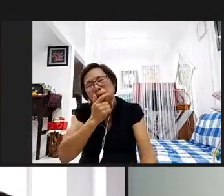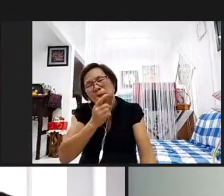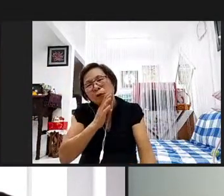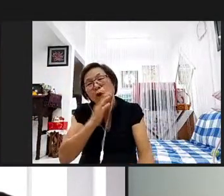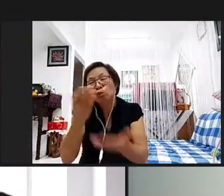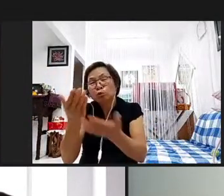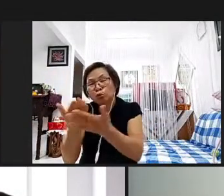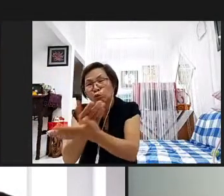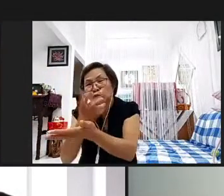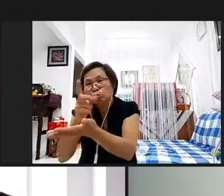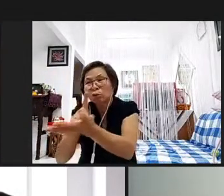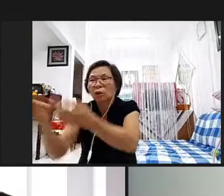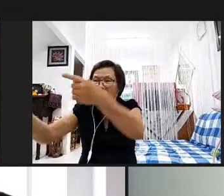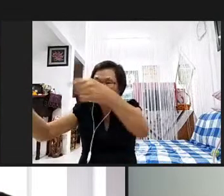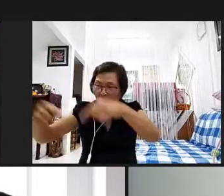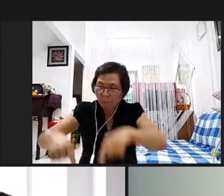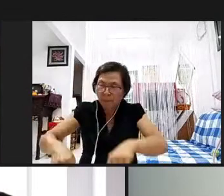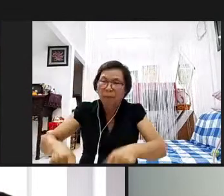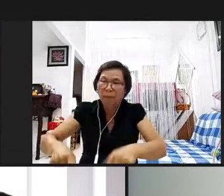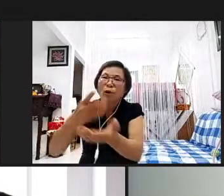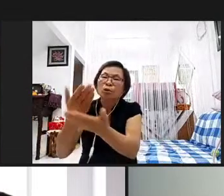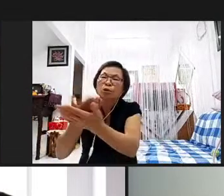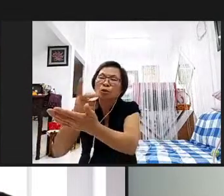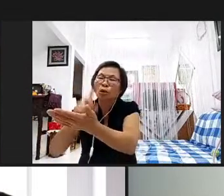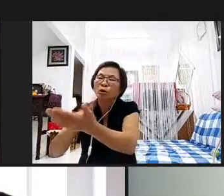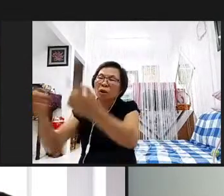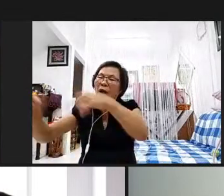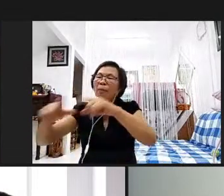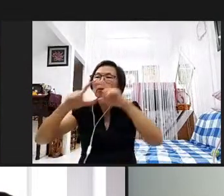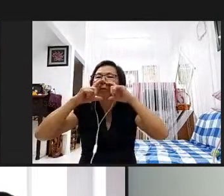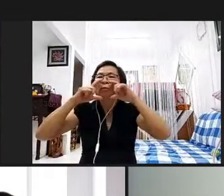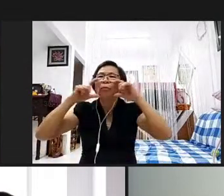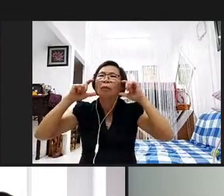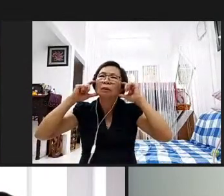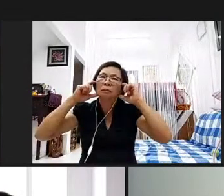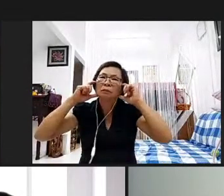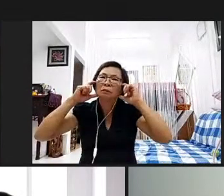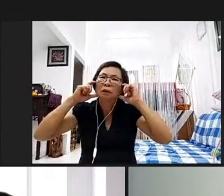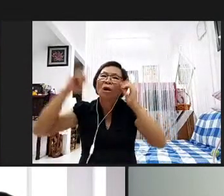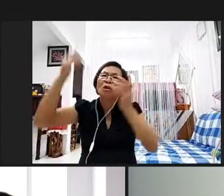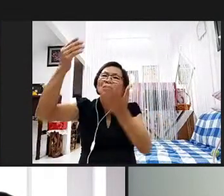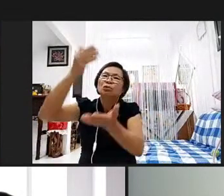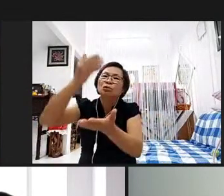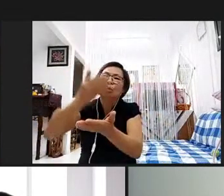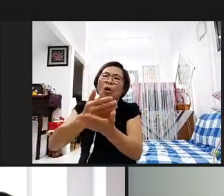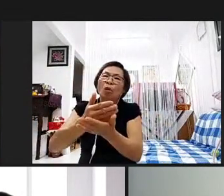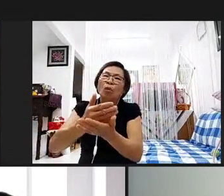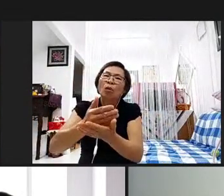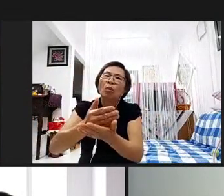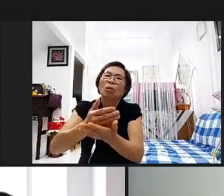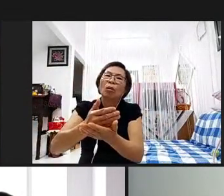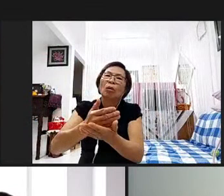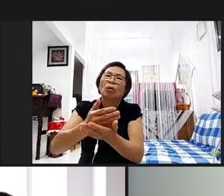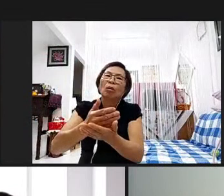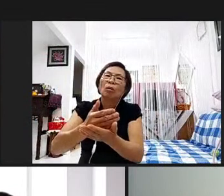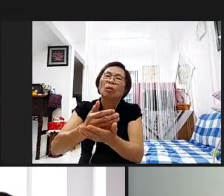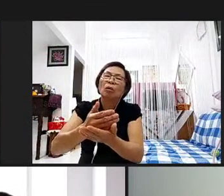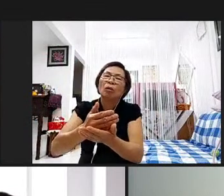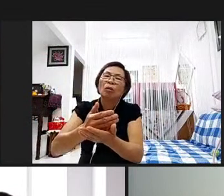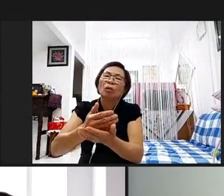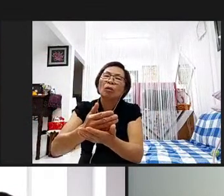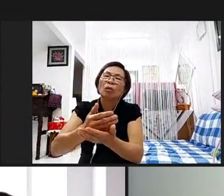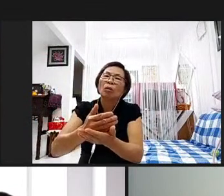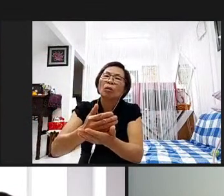in, all face wear mask, and we have stopped our grand walk round, so it's just a